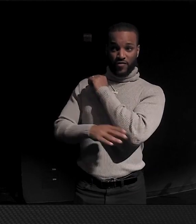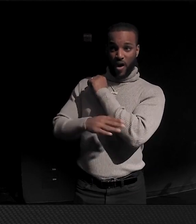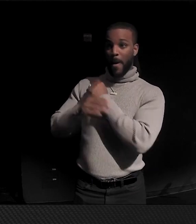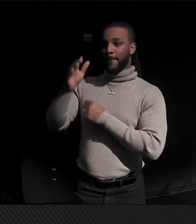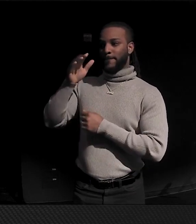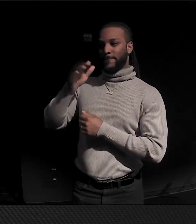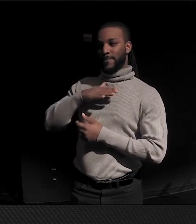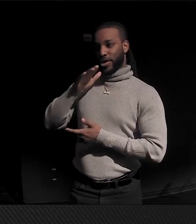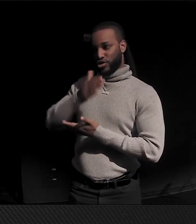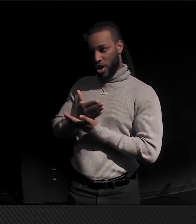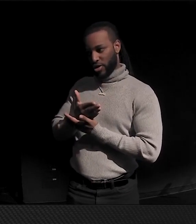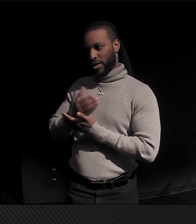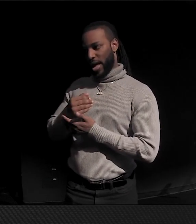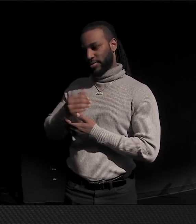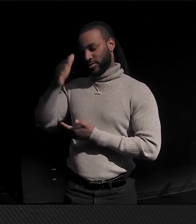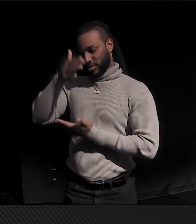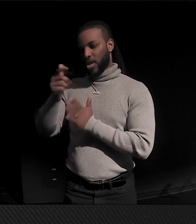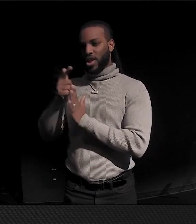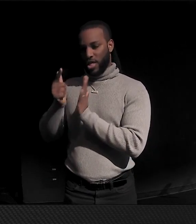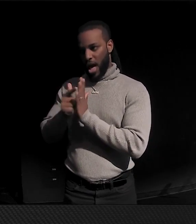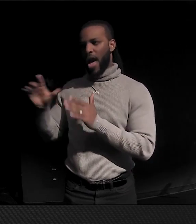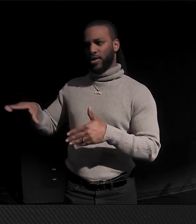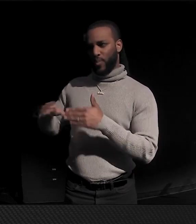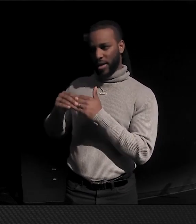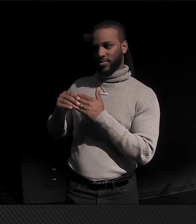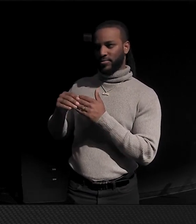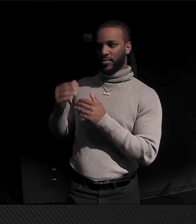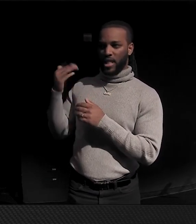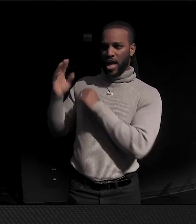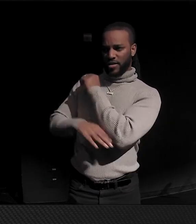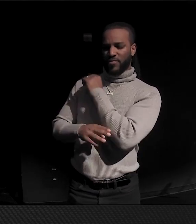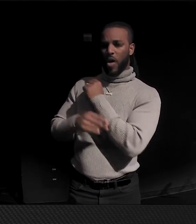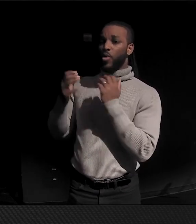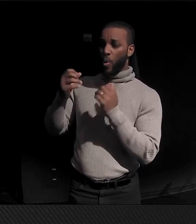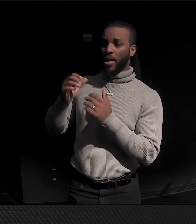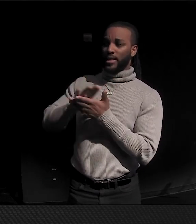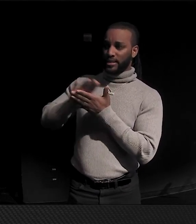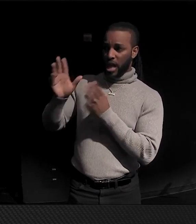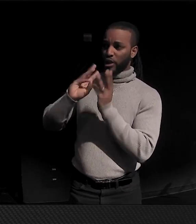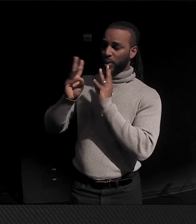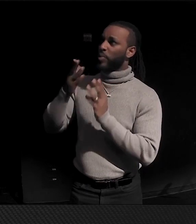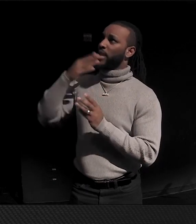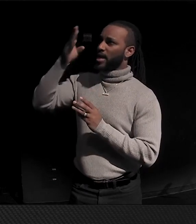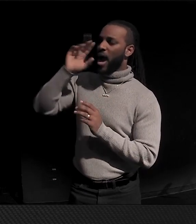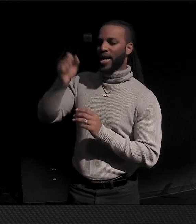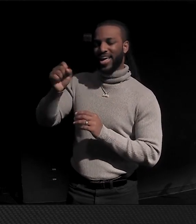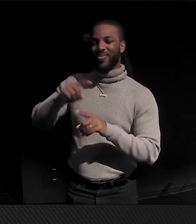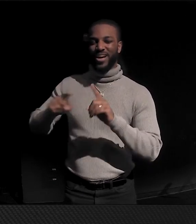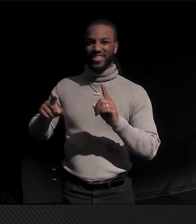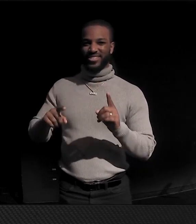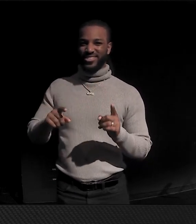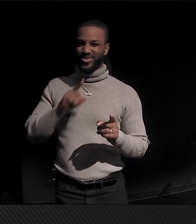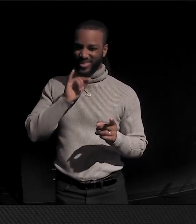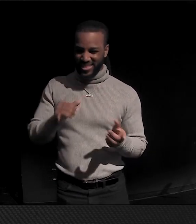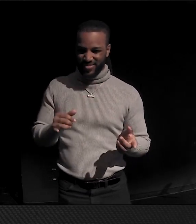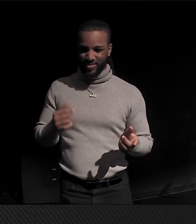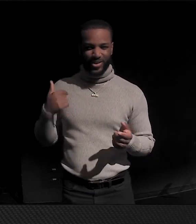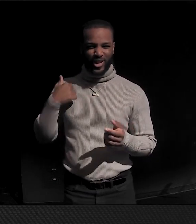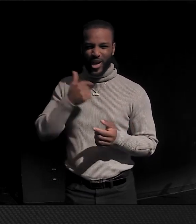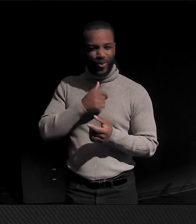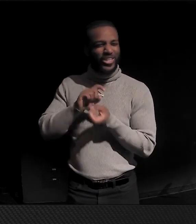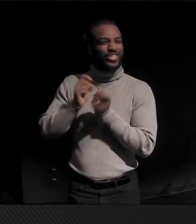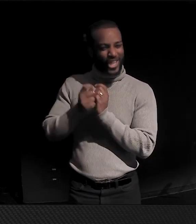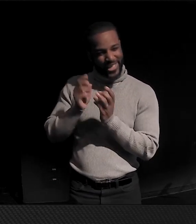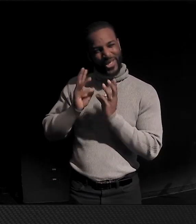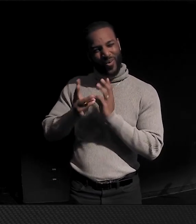had a wedding last fall. And we wanted nice weather, and we got nice weather. We thank God for nice weather. But are we really changing